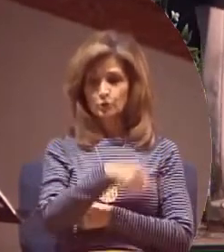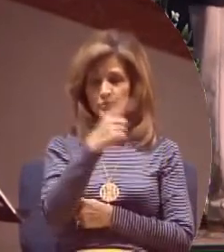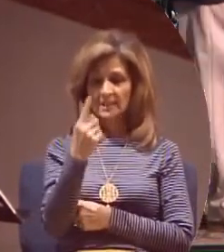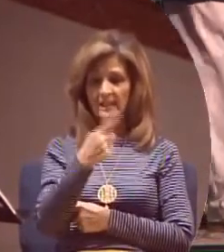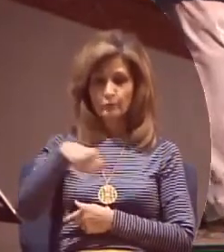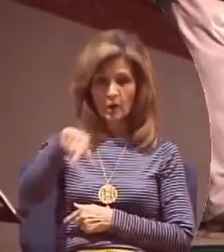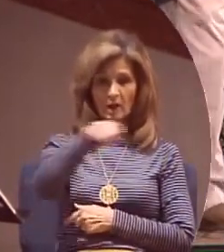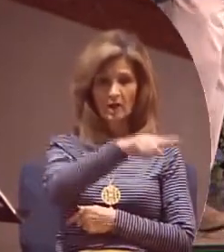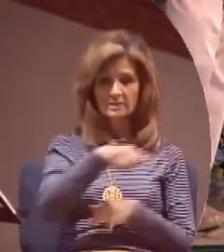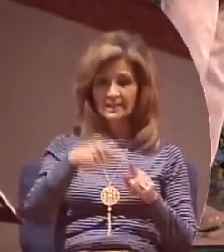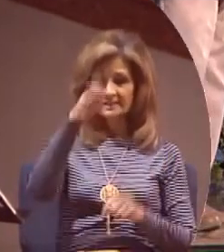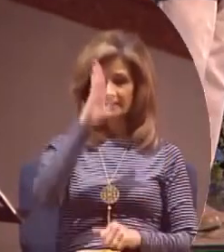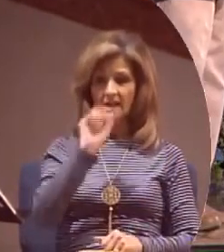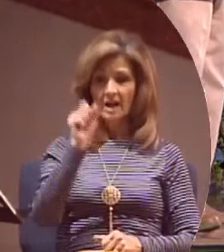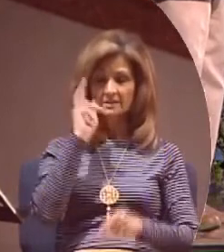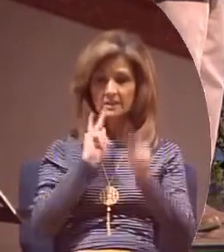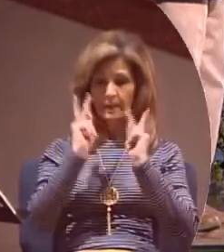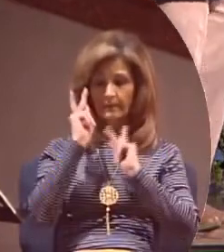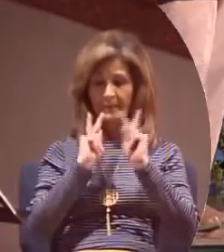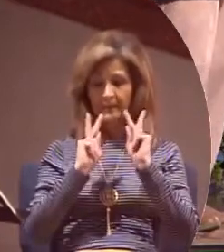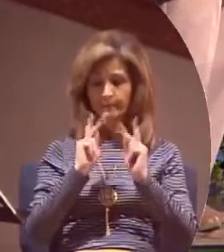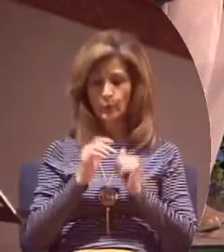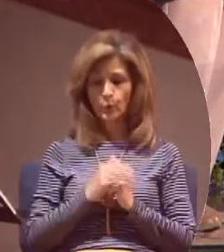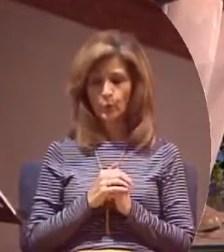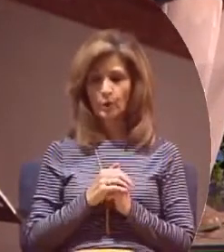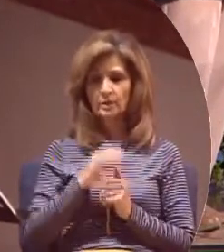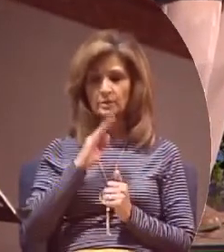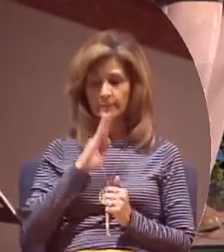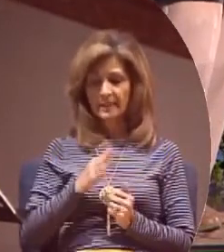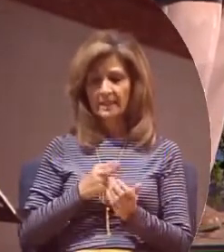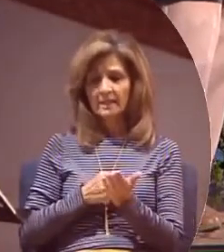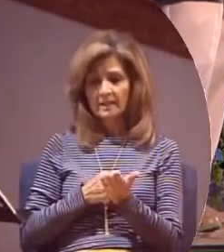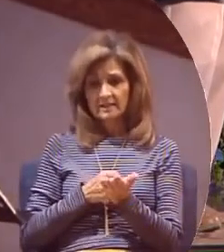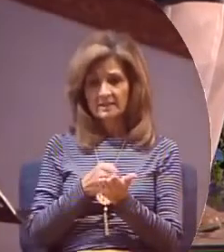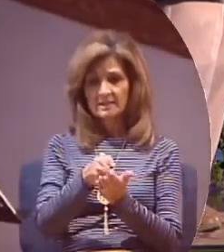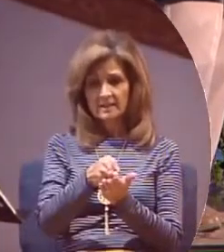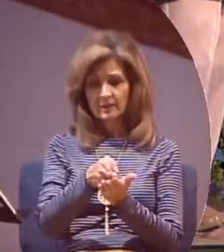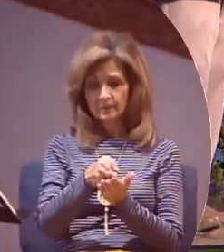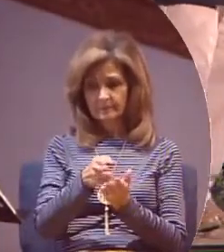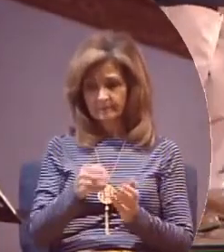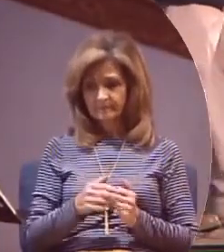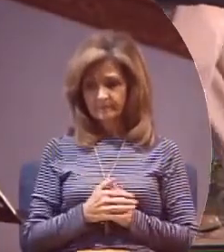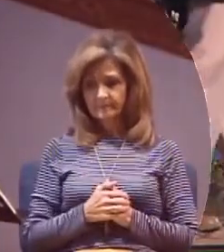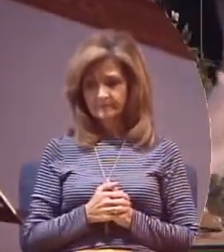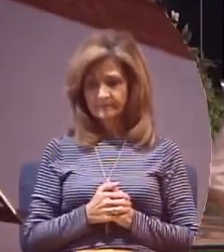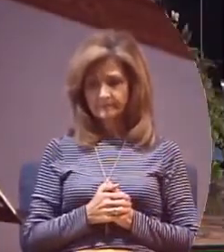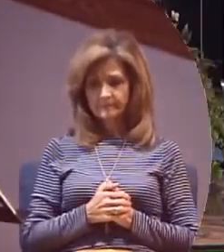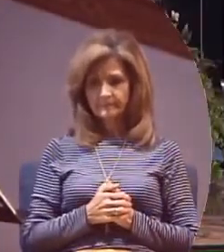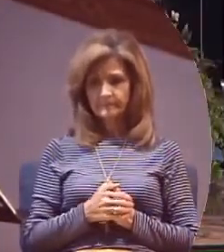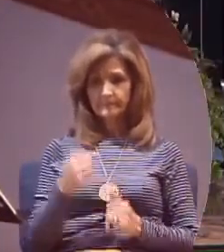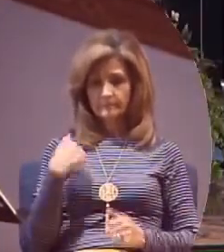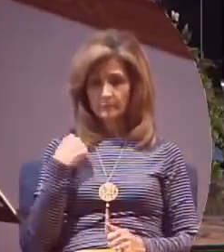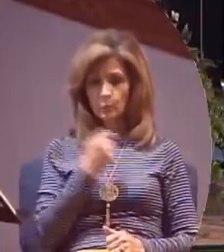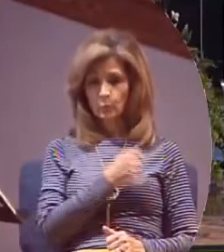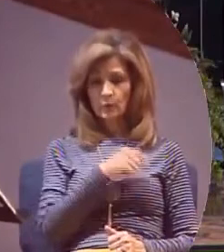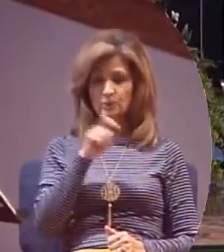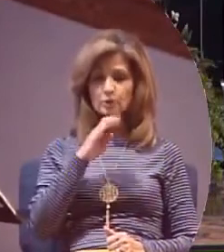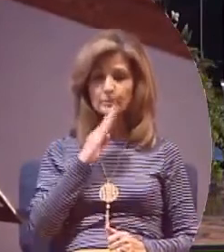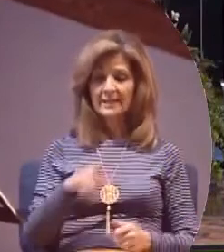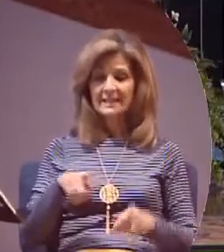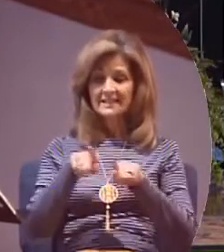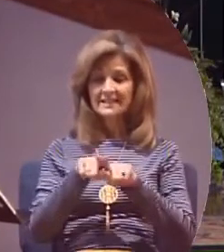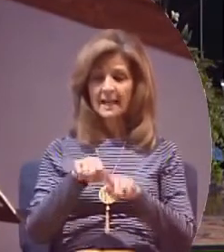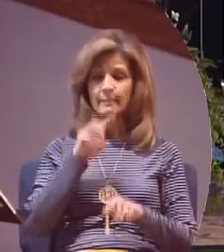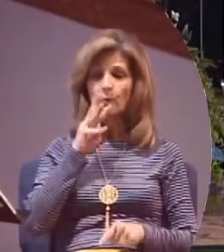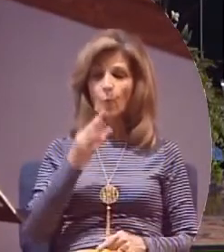for us as God's people to be unfeigned. You know something? We ought to be the same way at